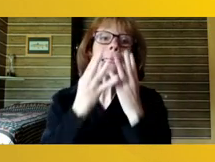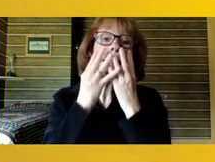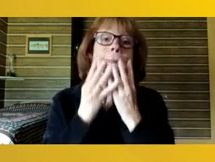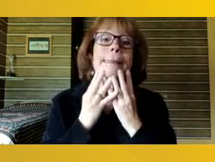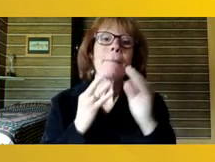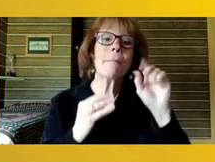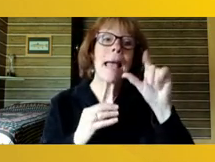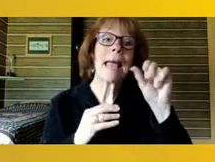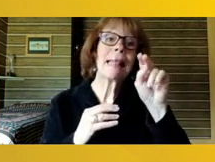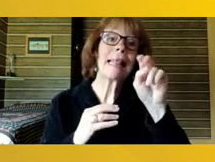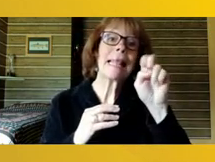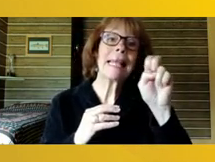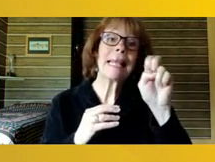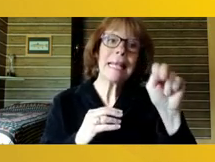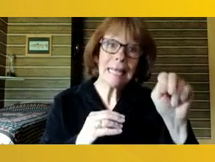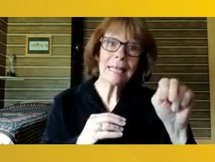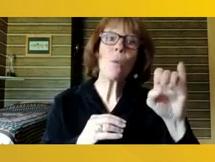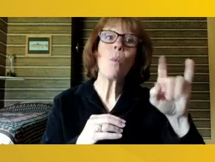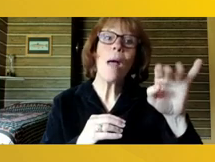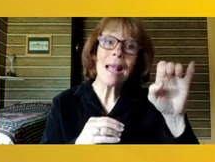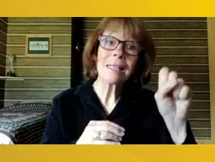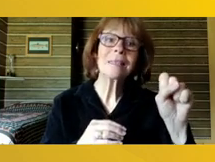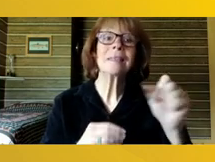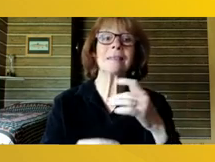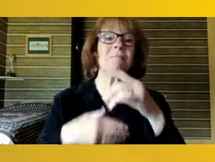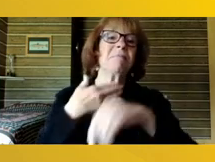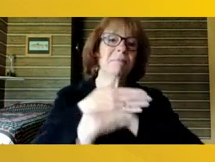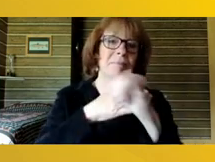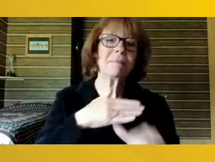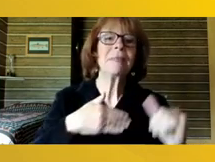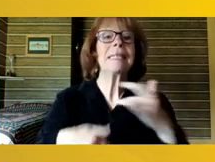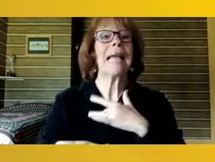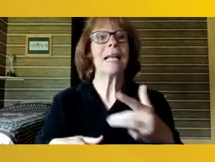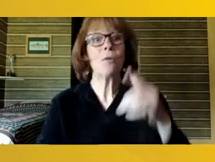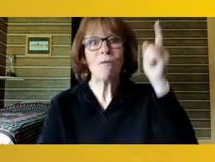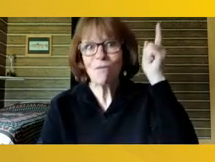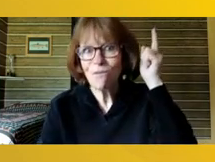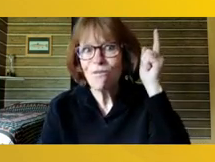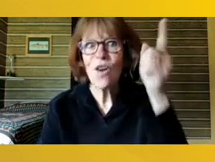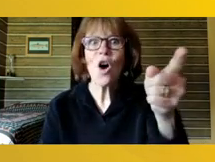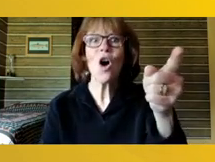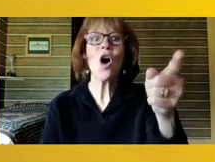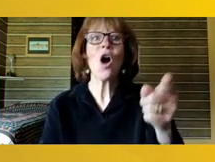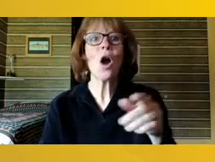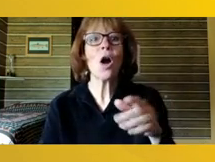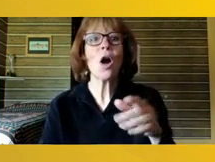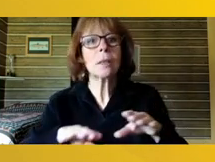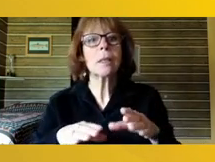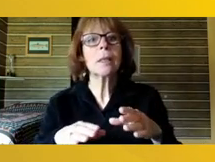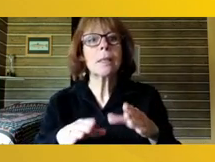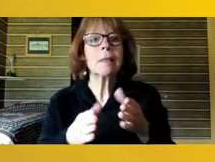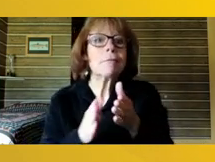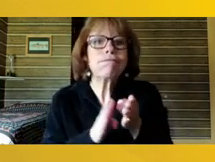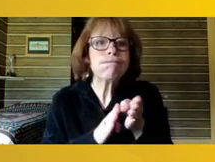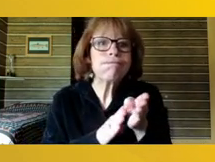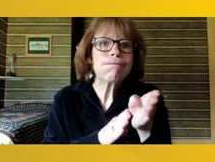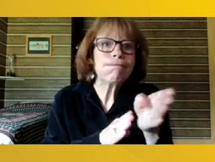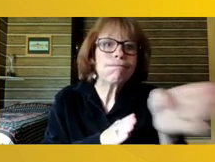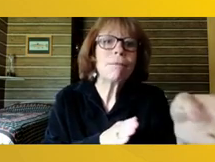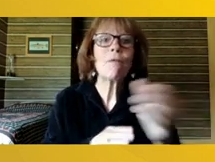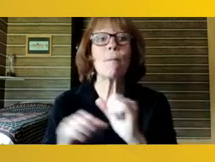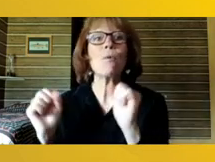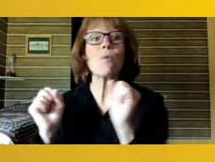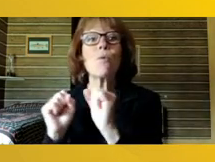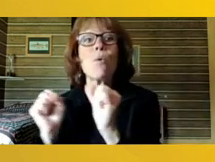these long-distance migrations between the feeding grounds and the cold, nutrient-rich waters that support high densities of